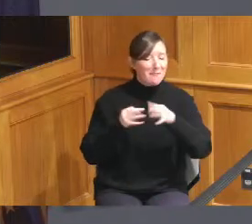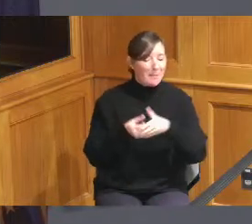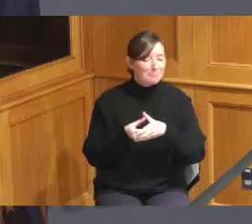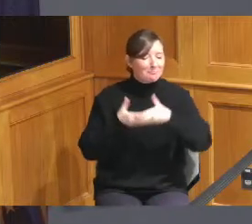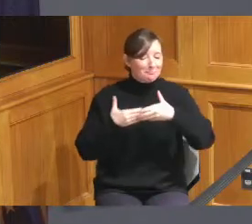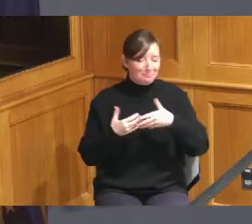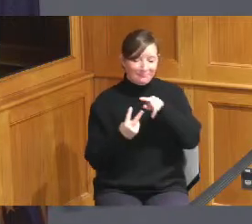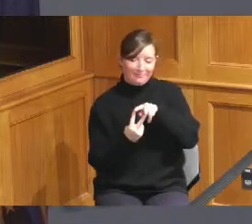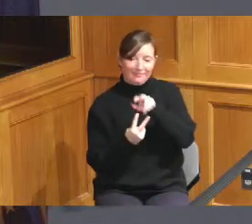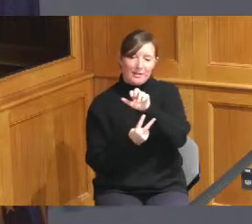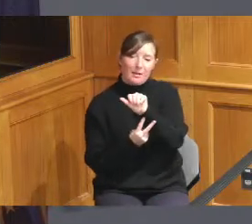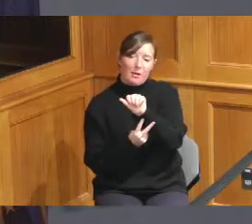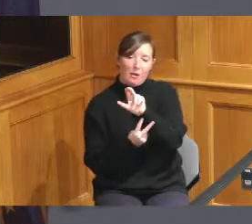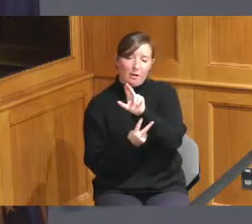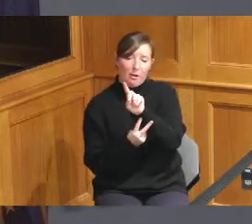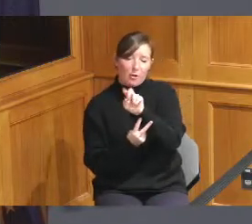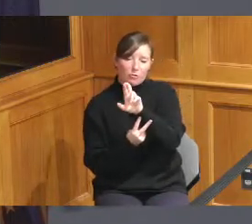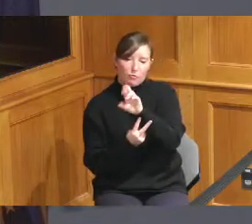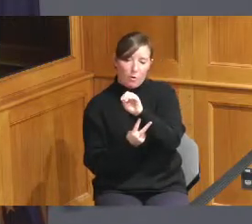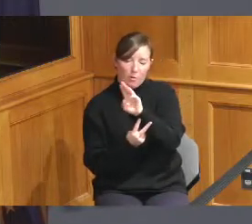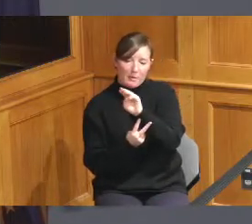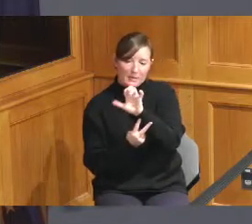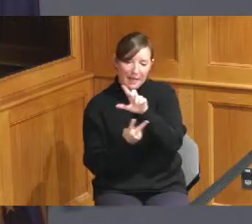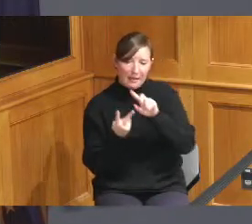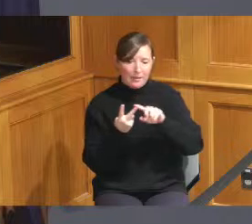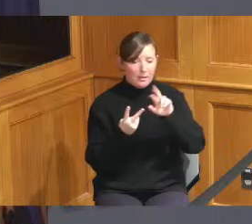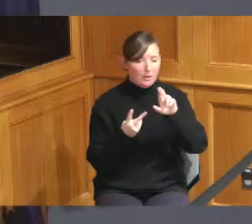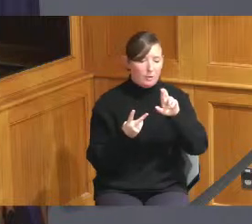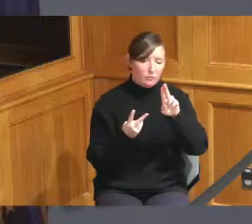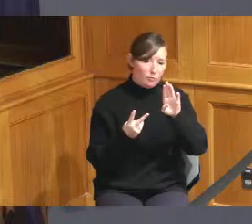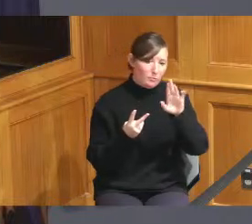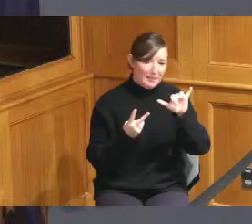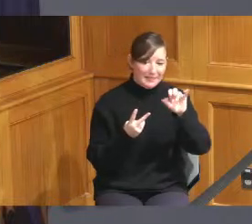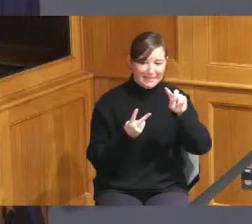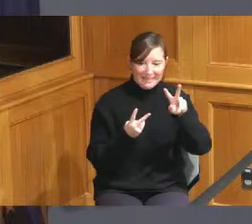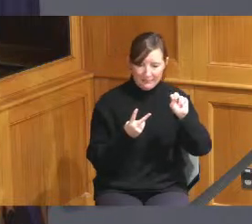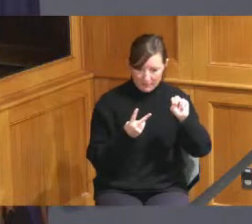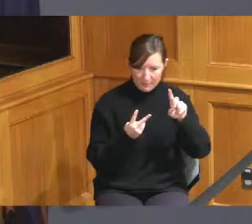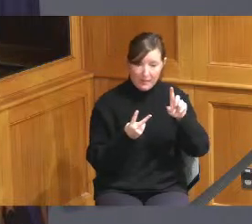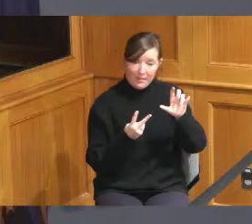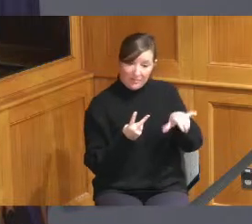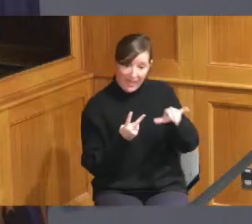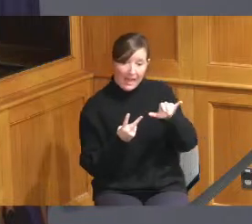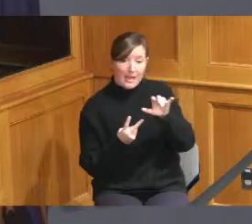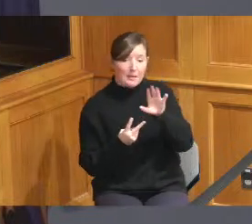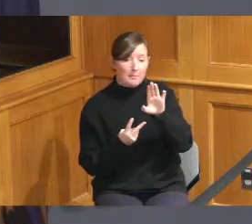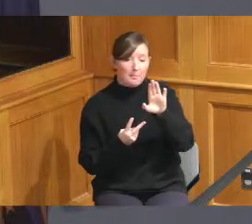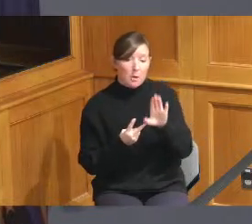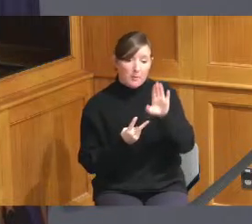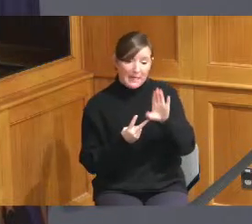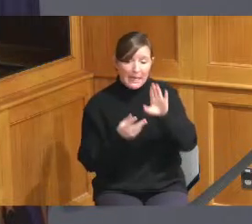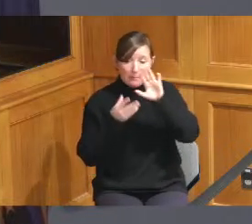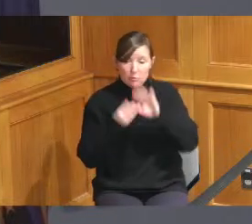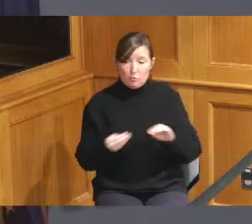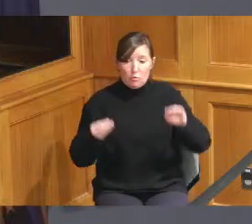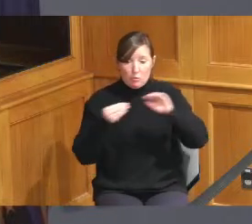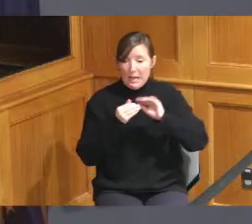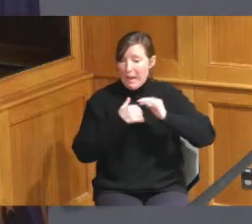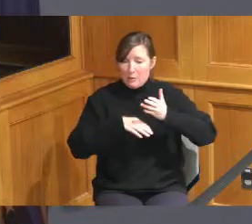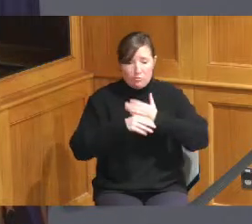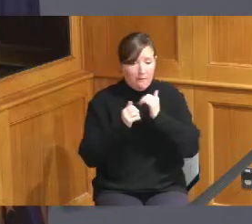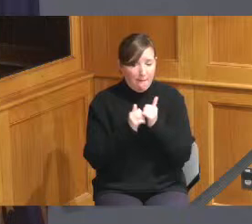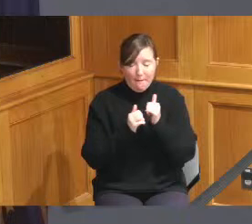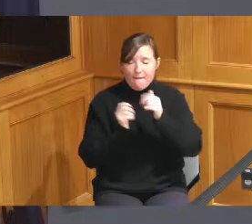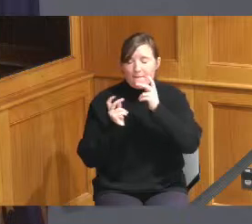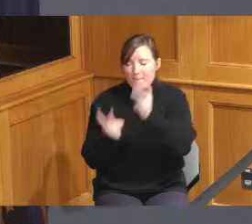Harold Stephen. And whereas Ruby has shared the Birmingham story by speaking at many universities